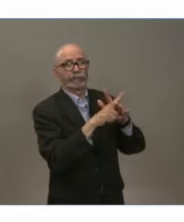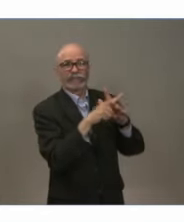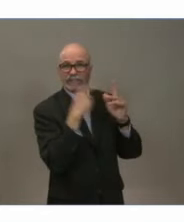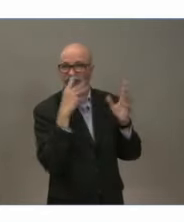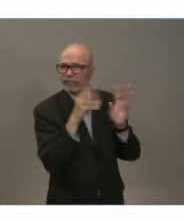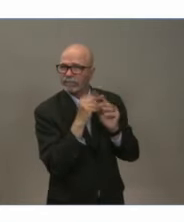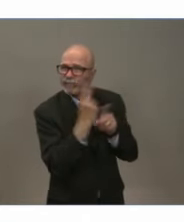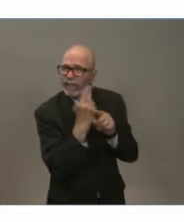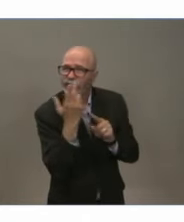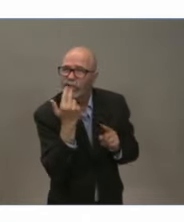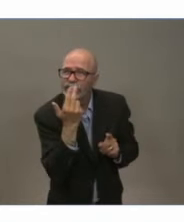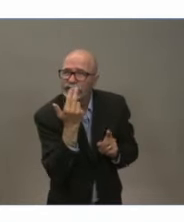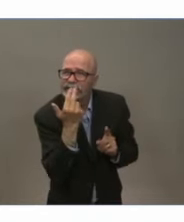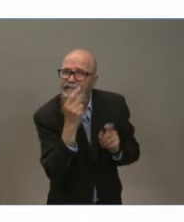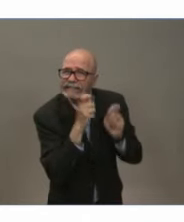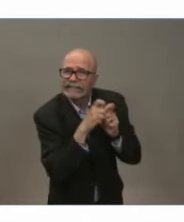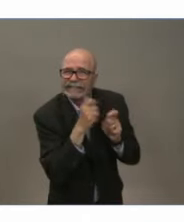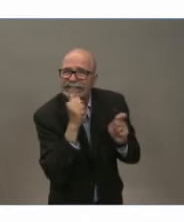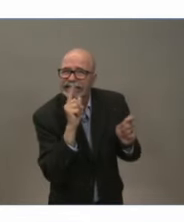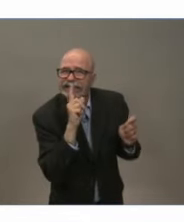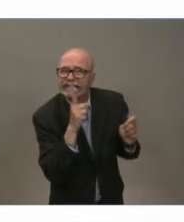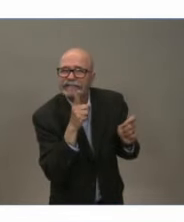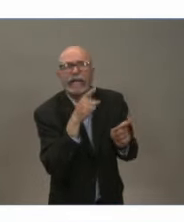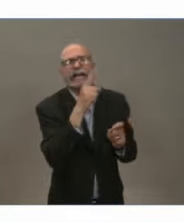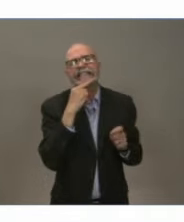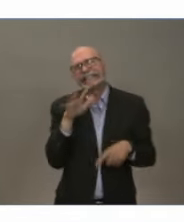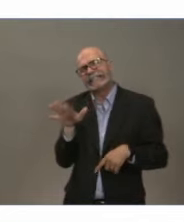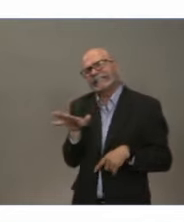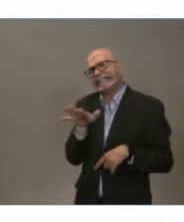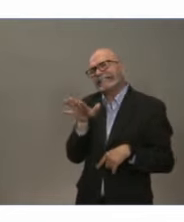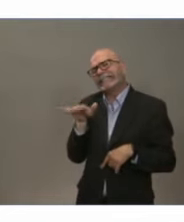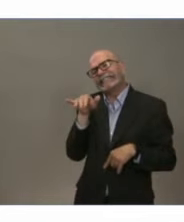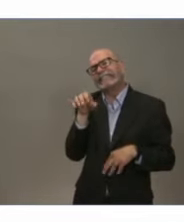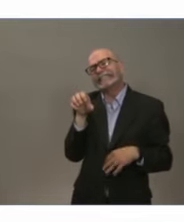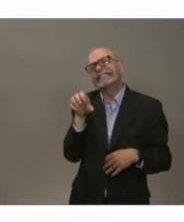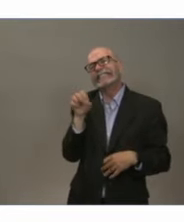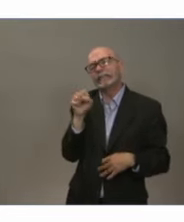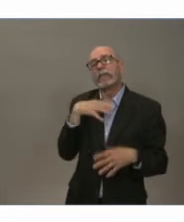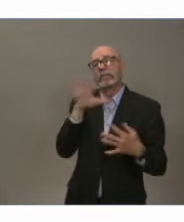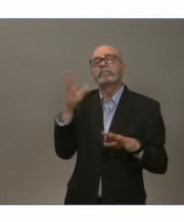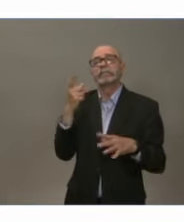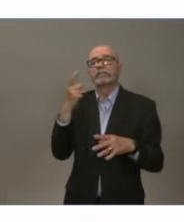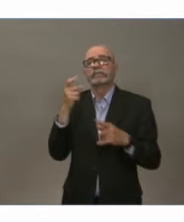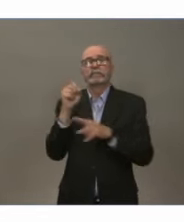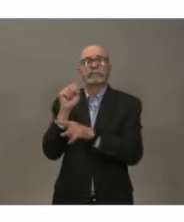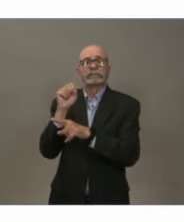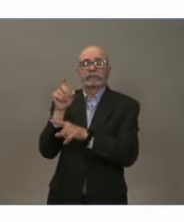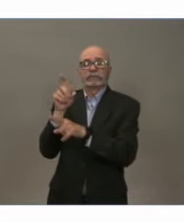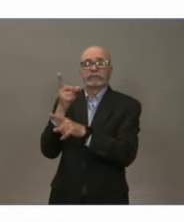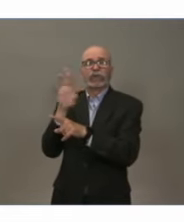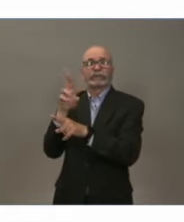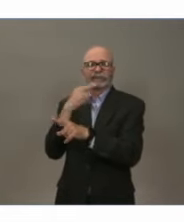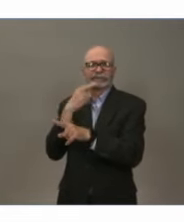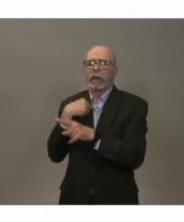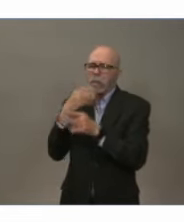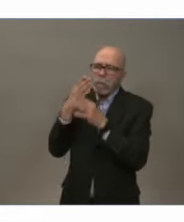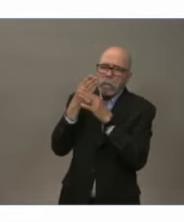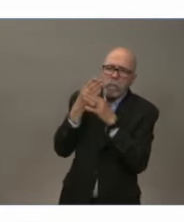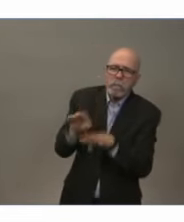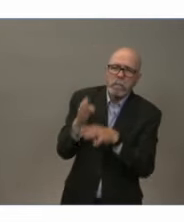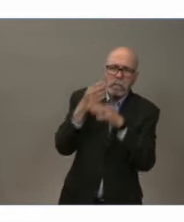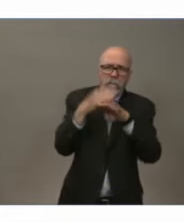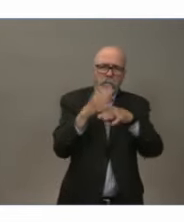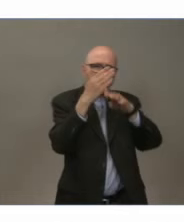be, I don't have all that breakdown. I look specifically at Northwood. There may be a small number of other